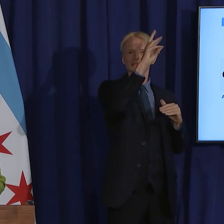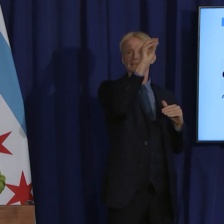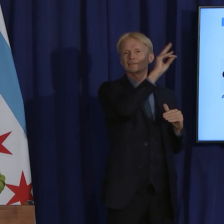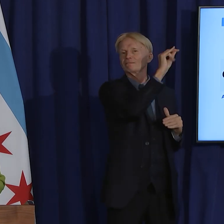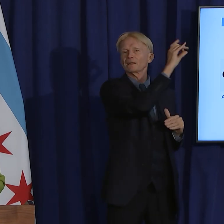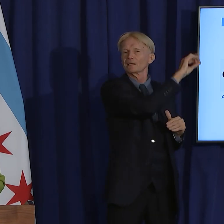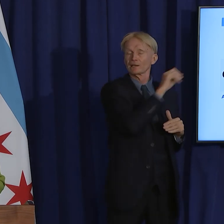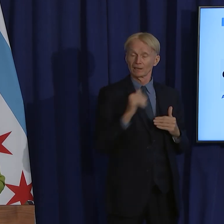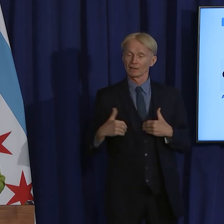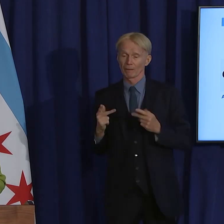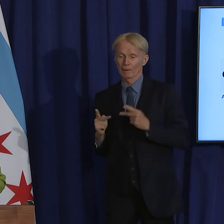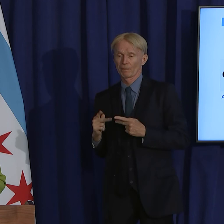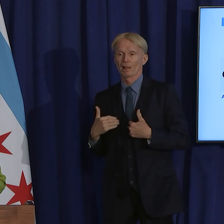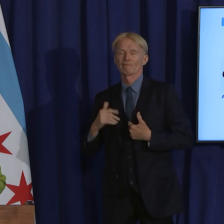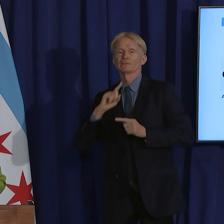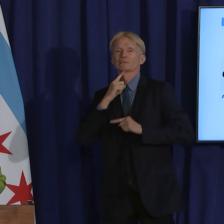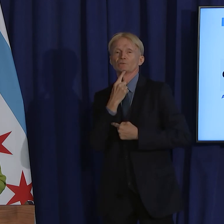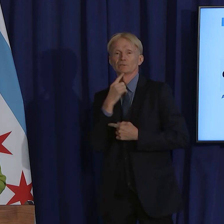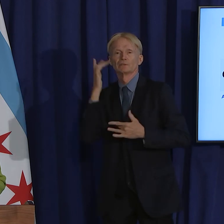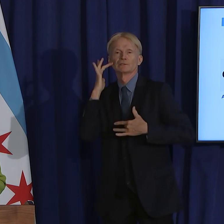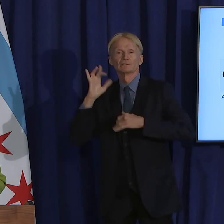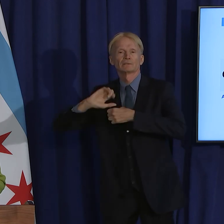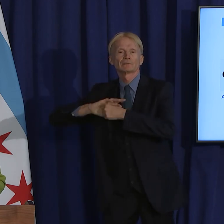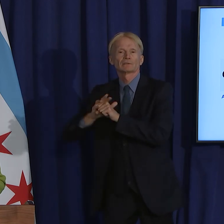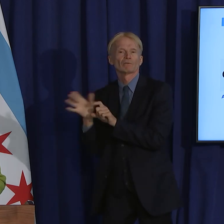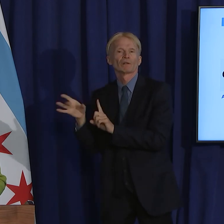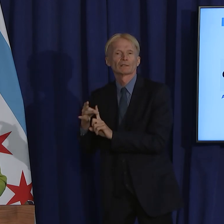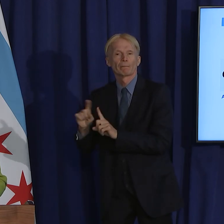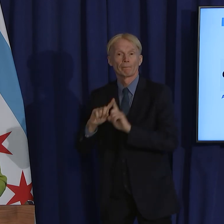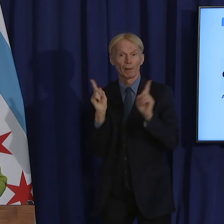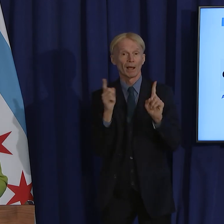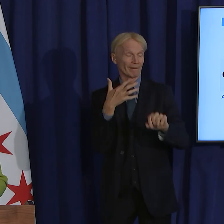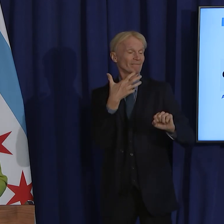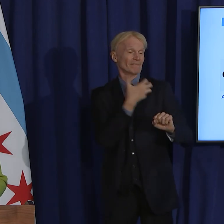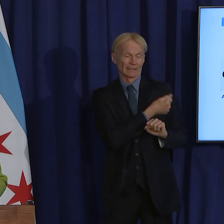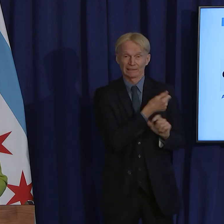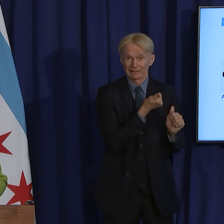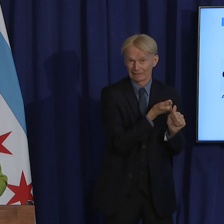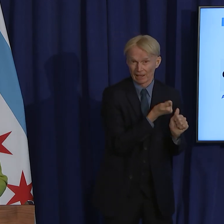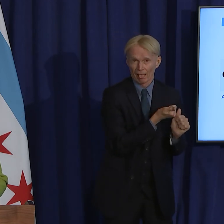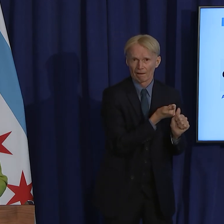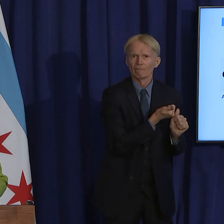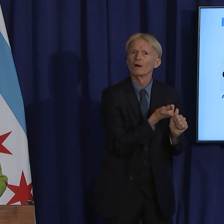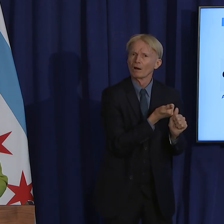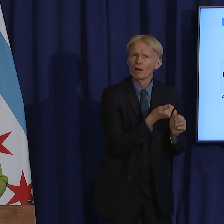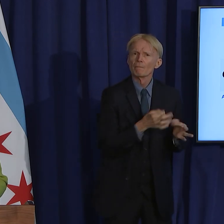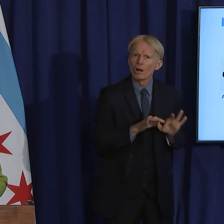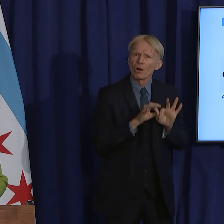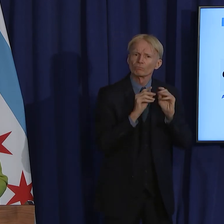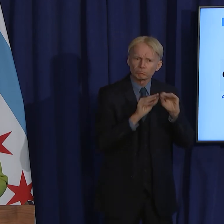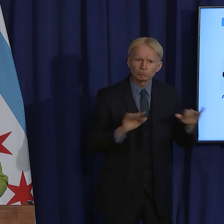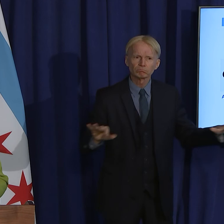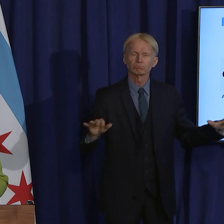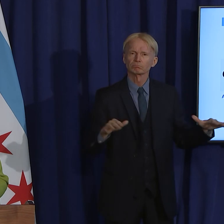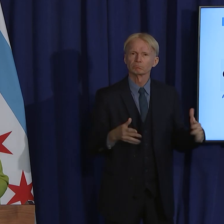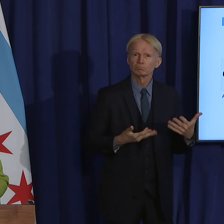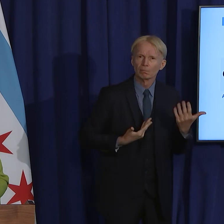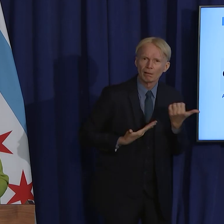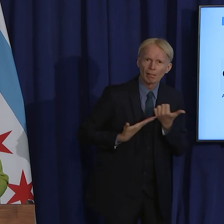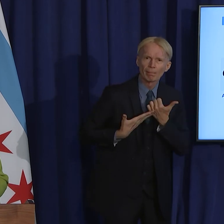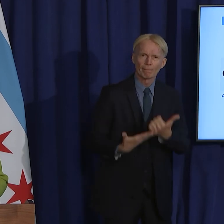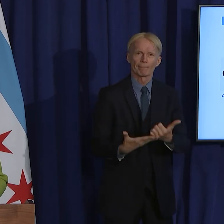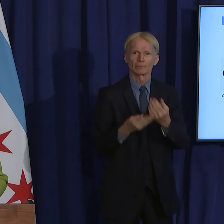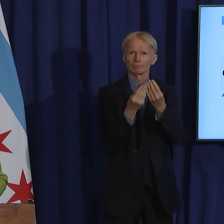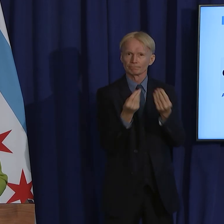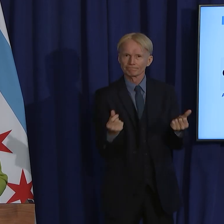likely to have the severe outcomes. But the vaccine is clearly playing a role here in how